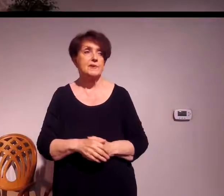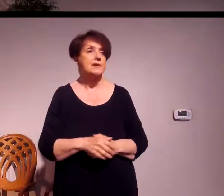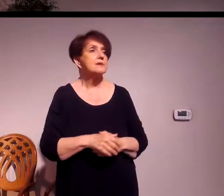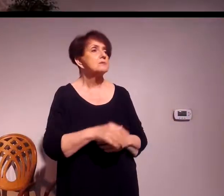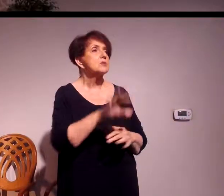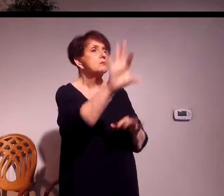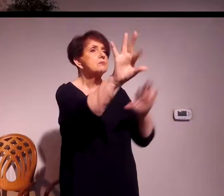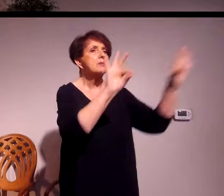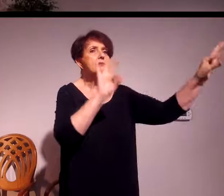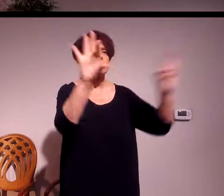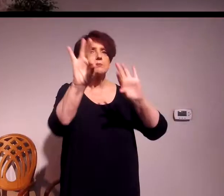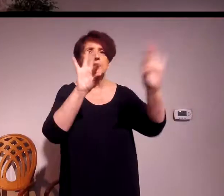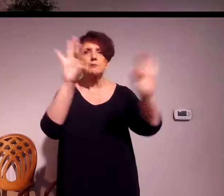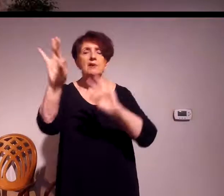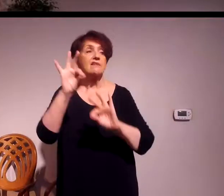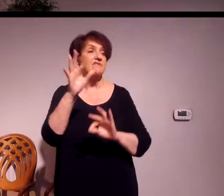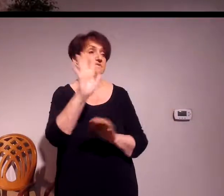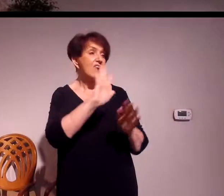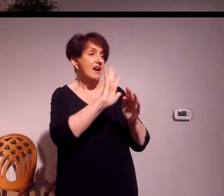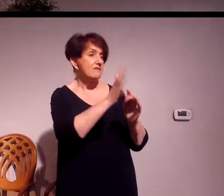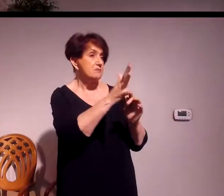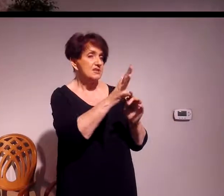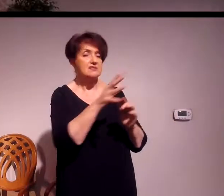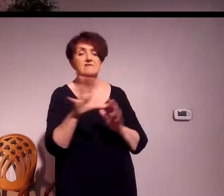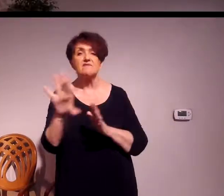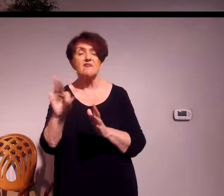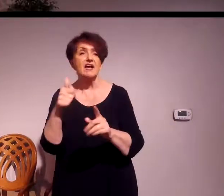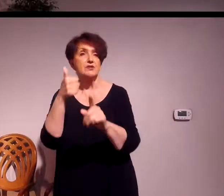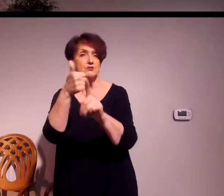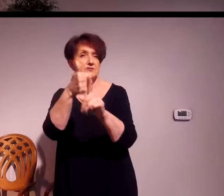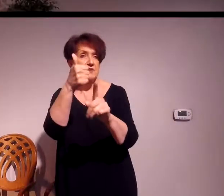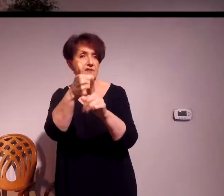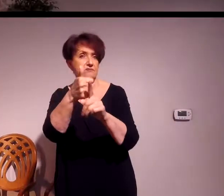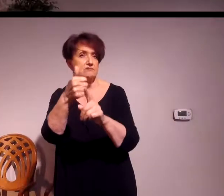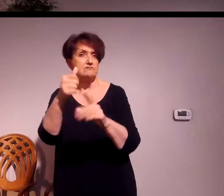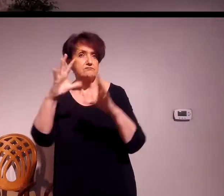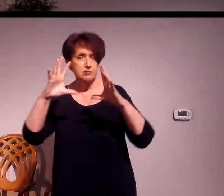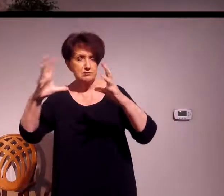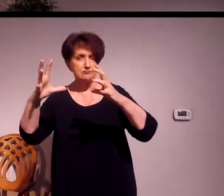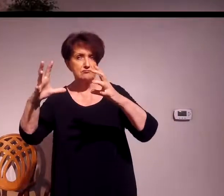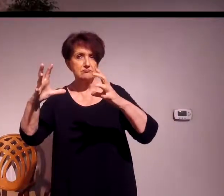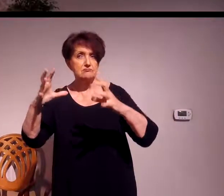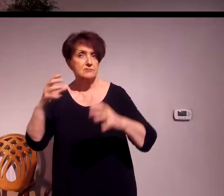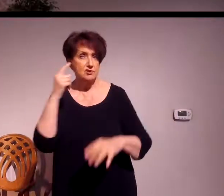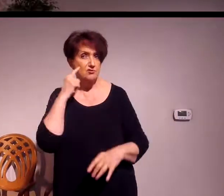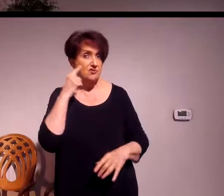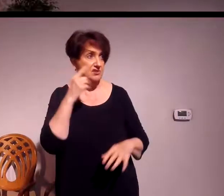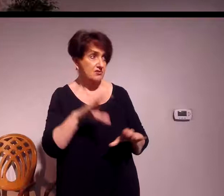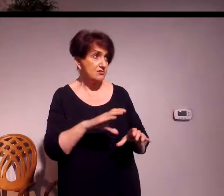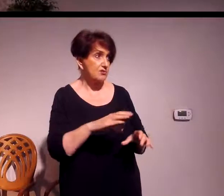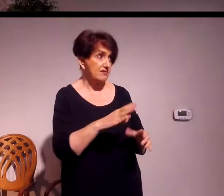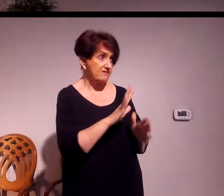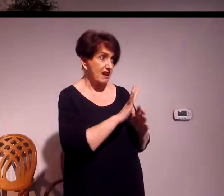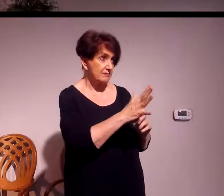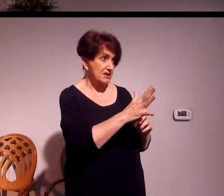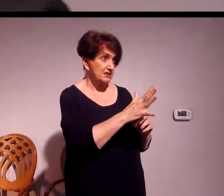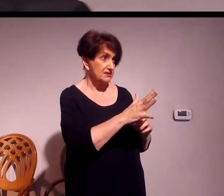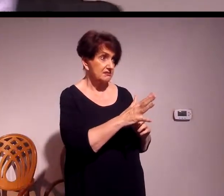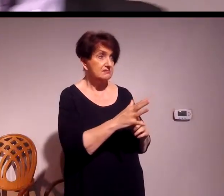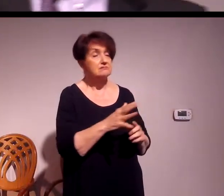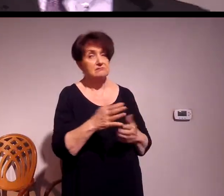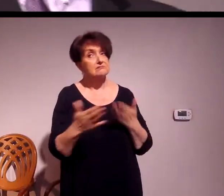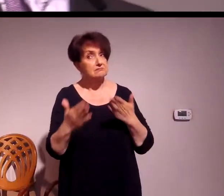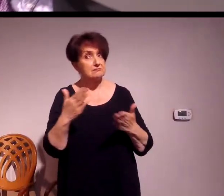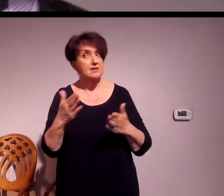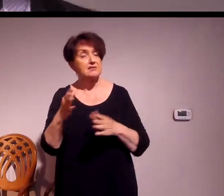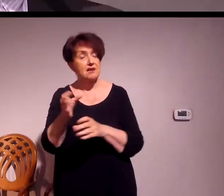give you 5 minutes to go find your balloon. You think you can do it in 5 minutes? It might take a little while. But what